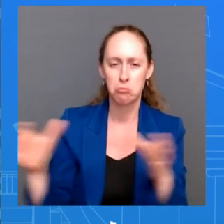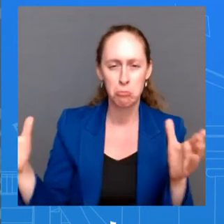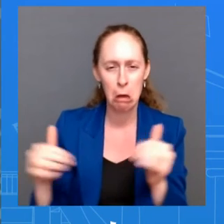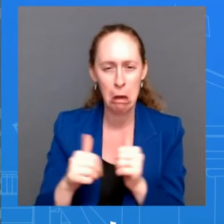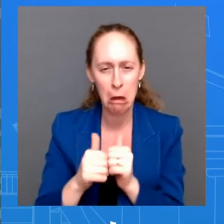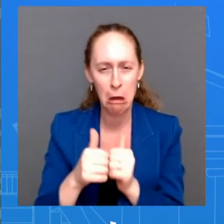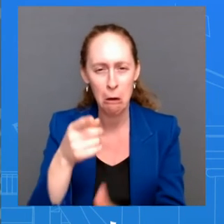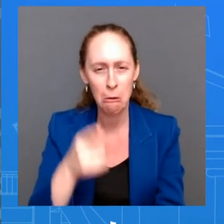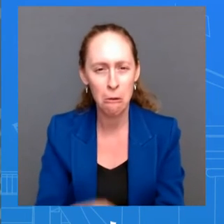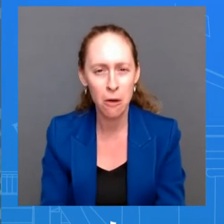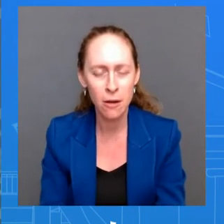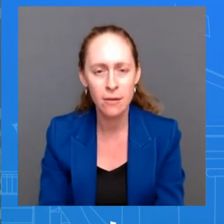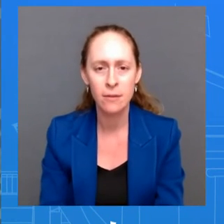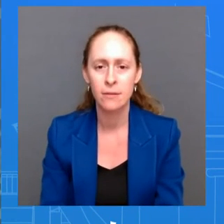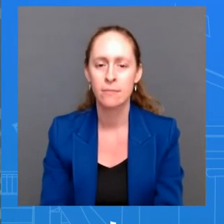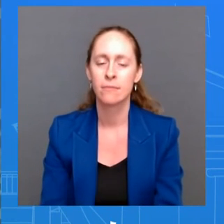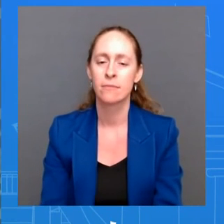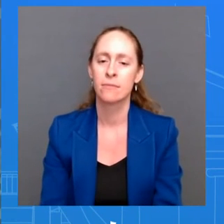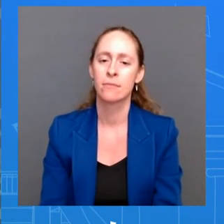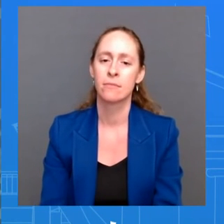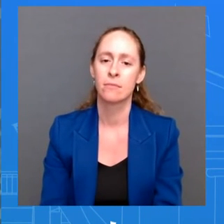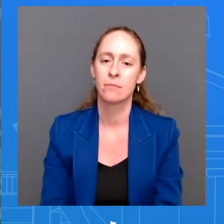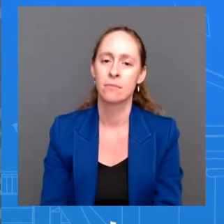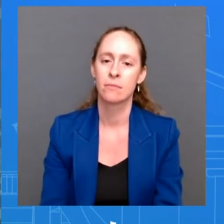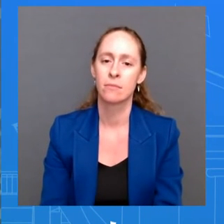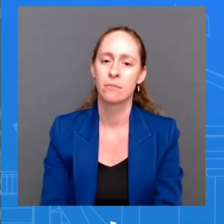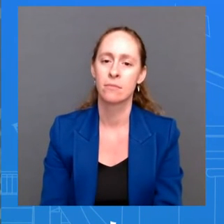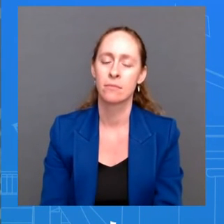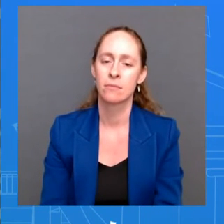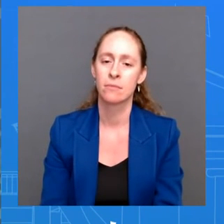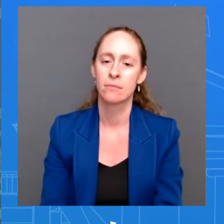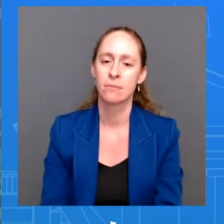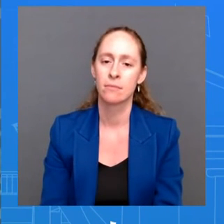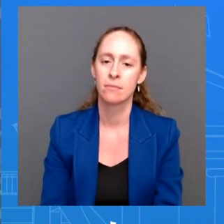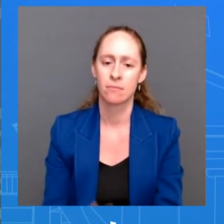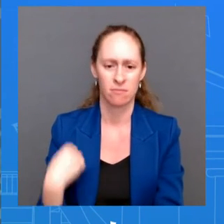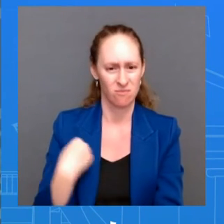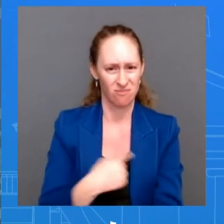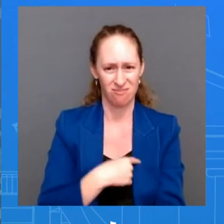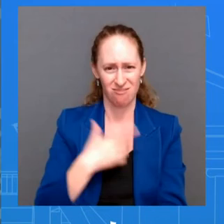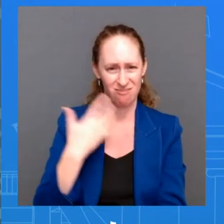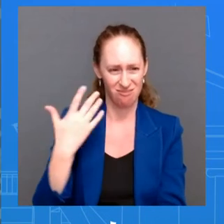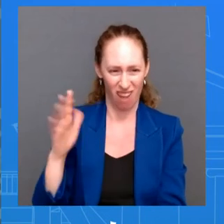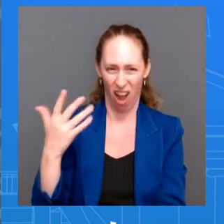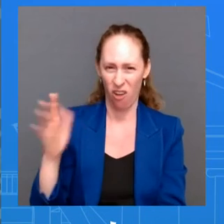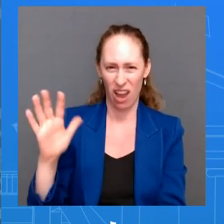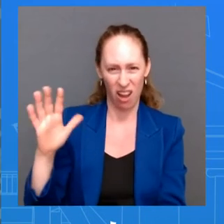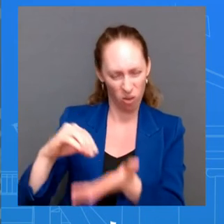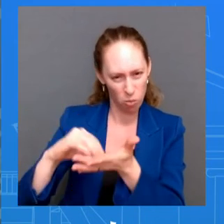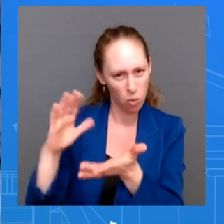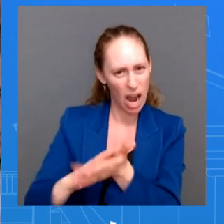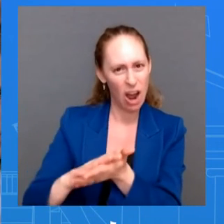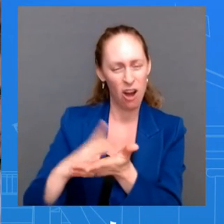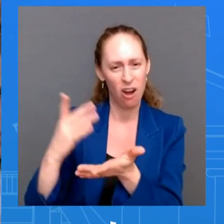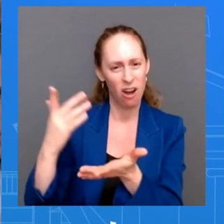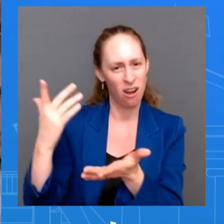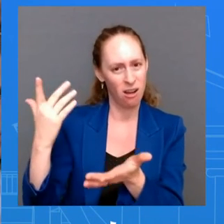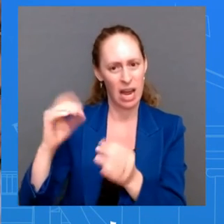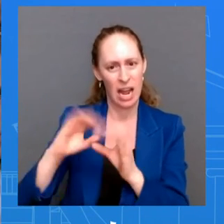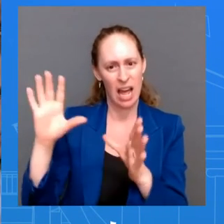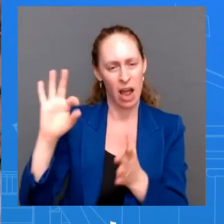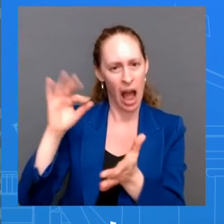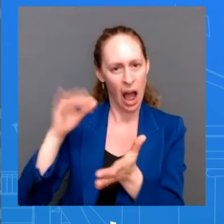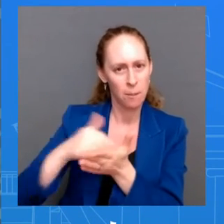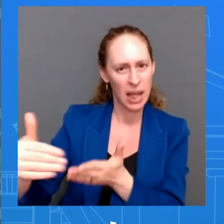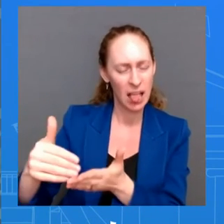Those are the historic numbers that we have seen, the strong economic strength. But the jobs are lost that are being added back. But